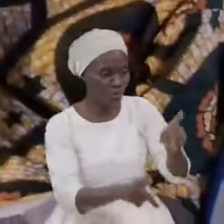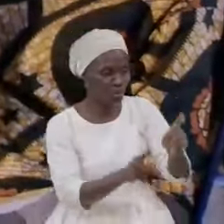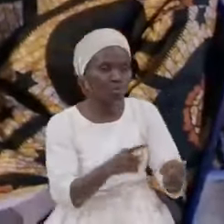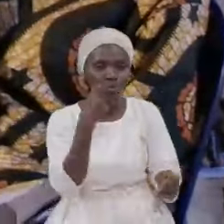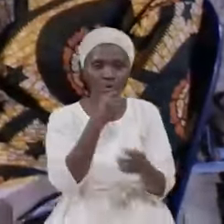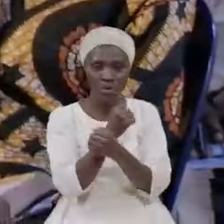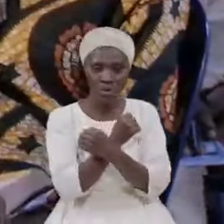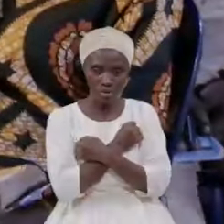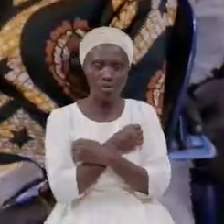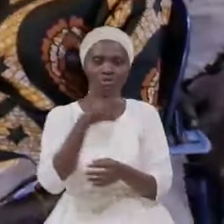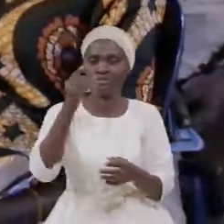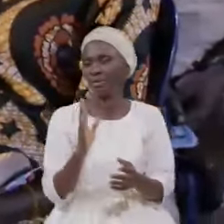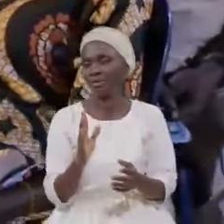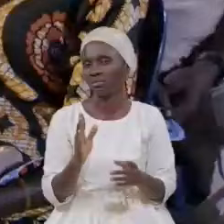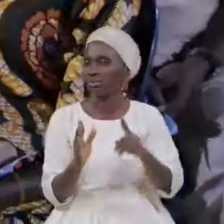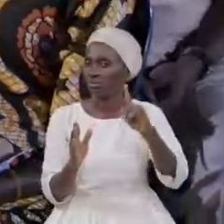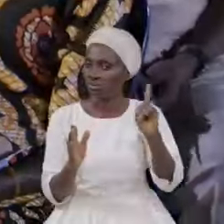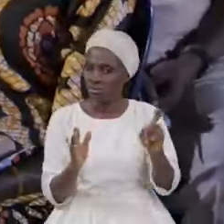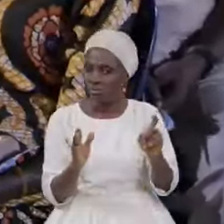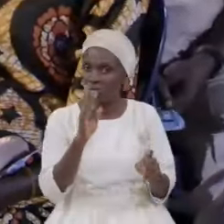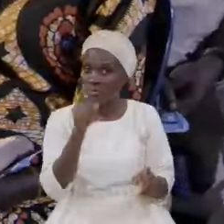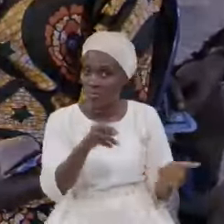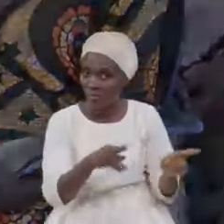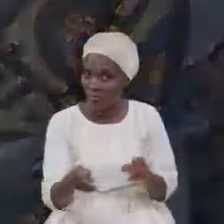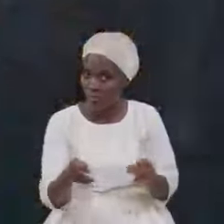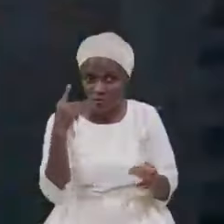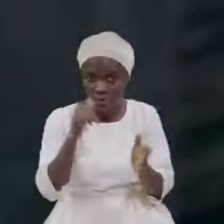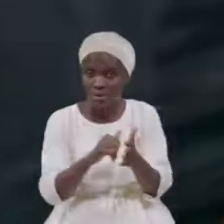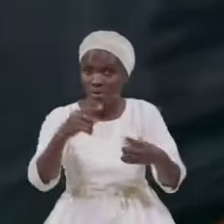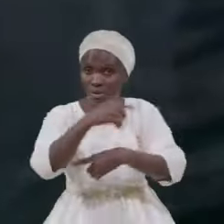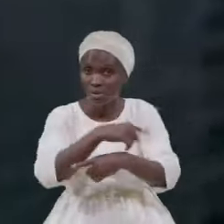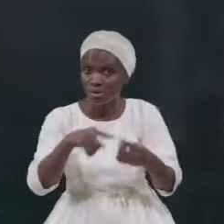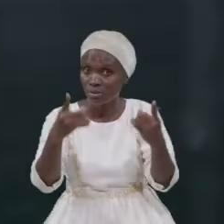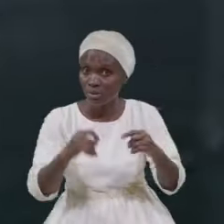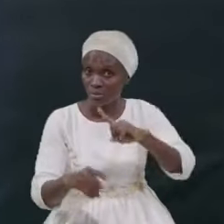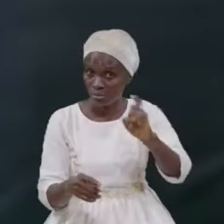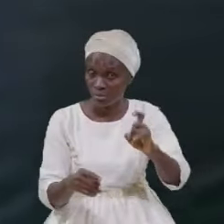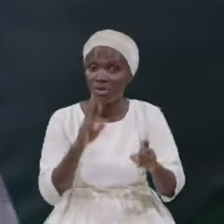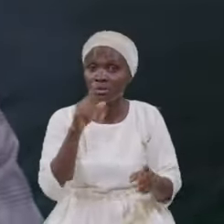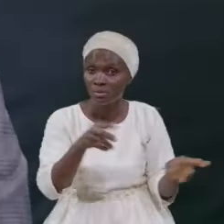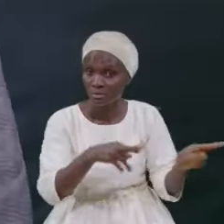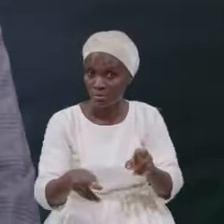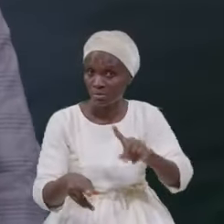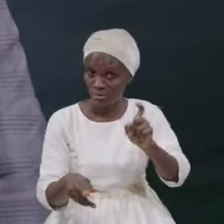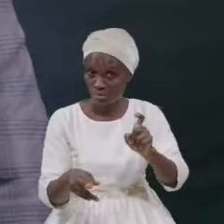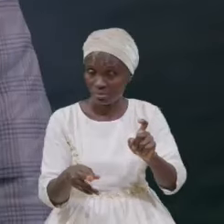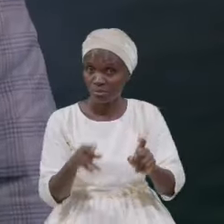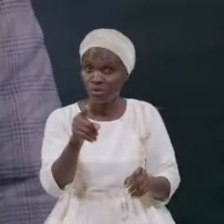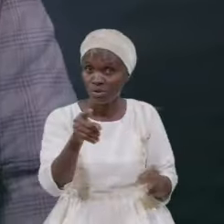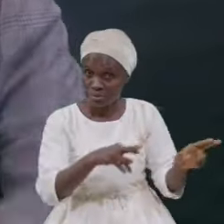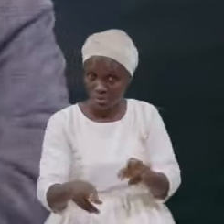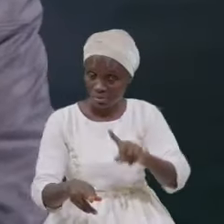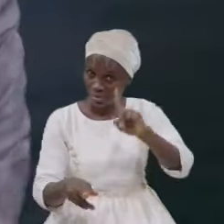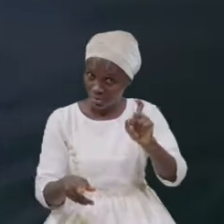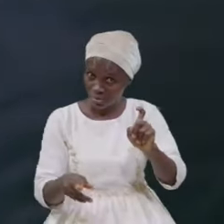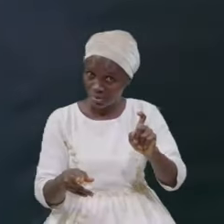to come? Are you ready? Are you ready? Are you ready for the reckoning day?